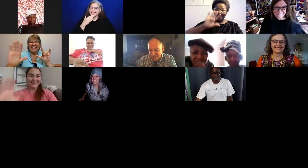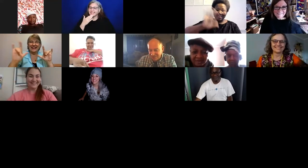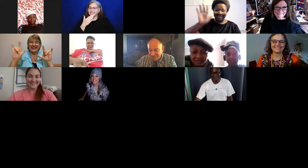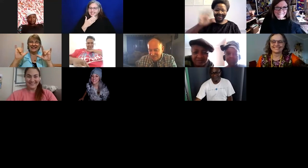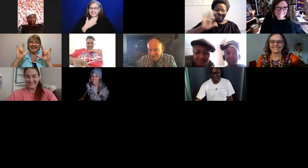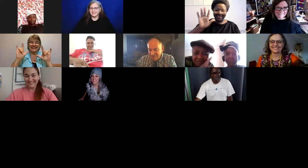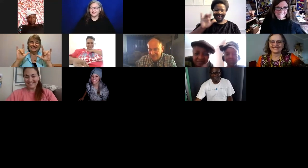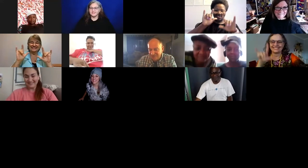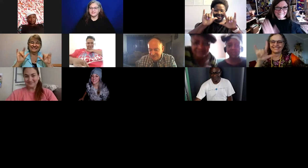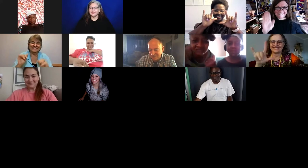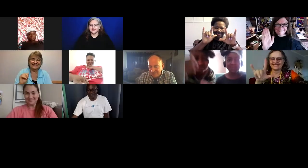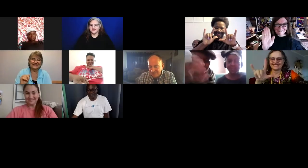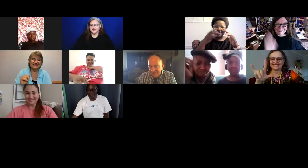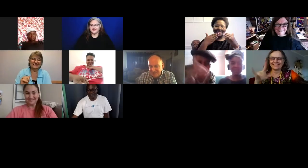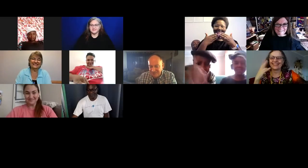mama. Bye.